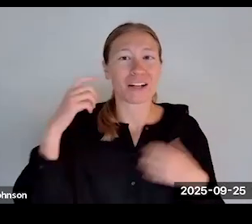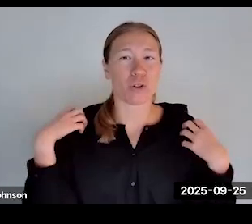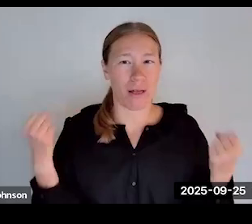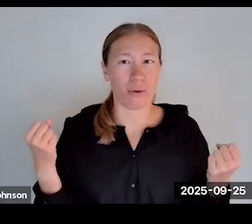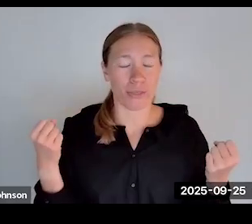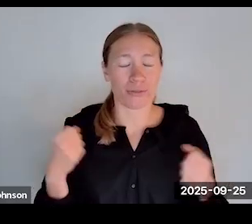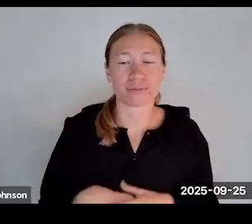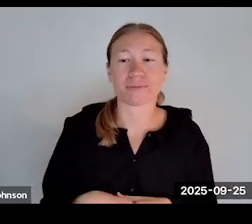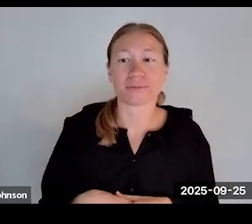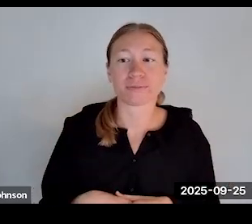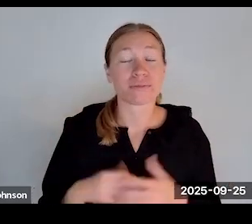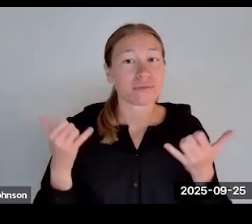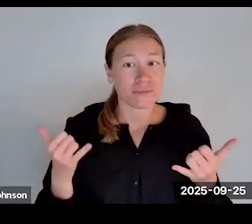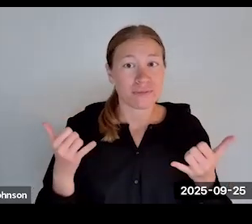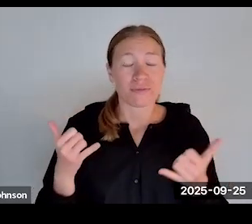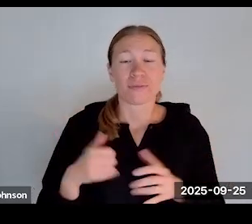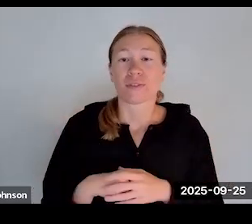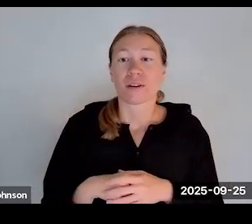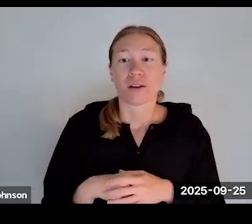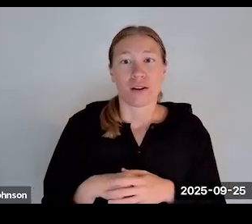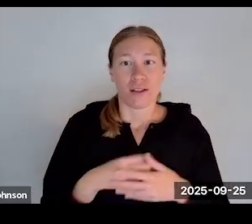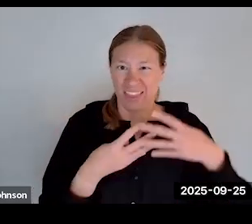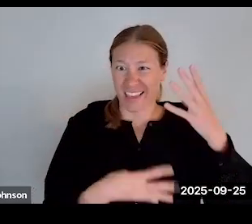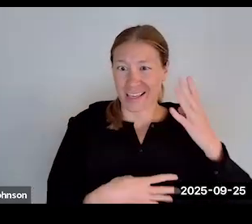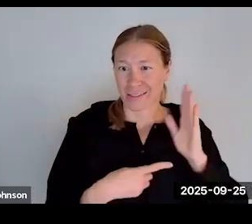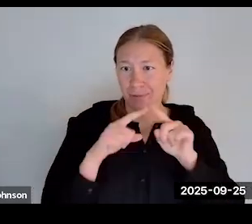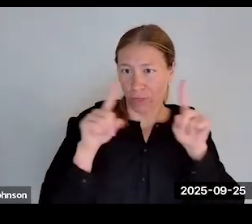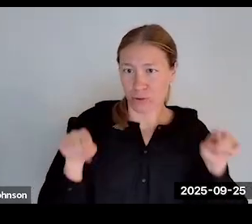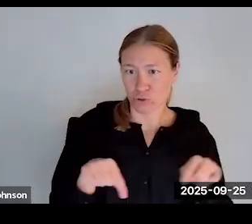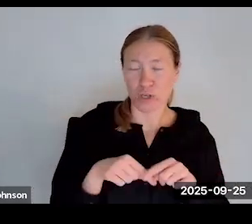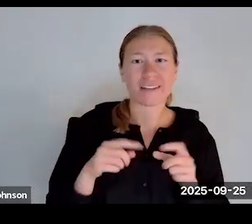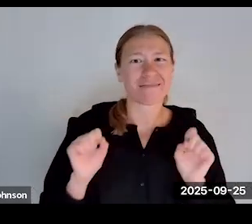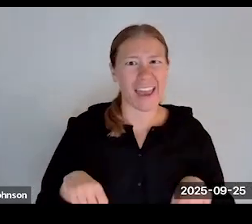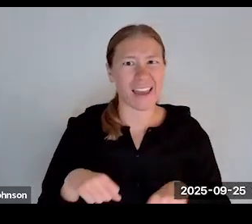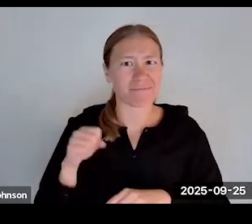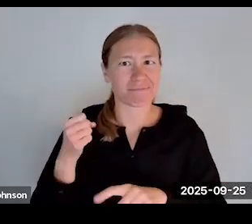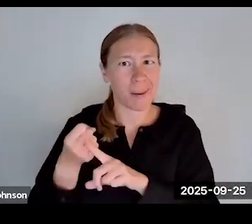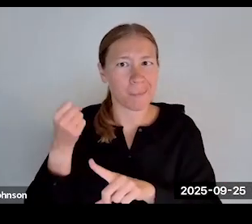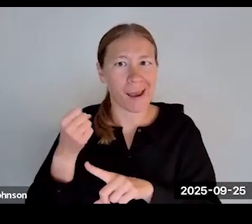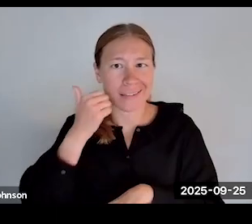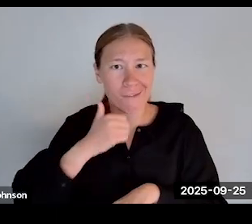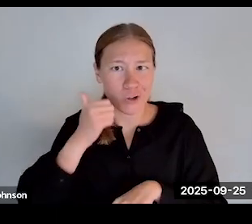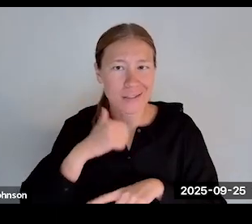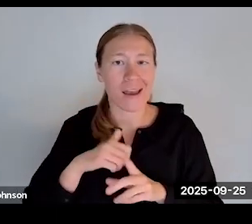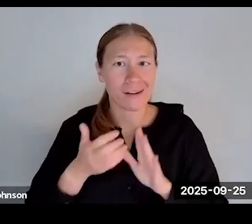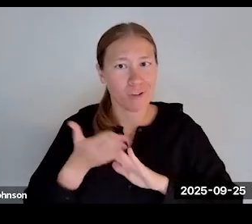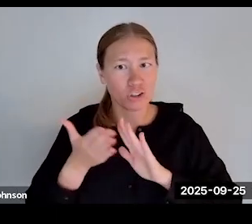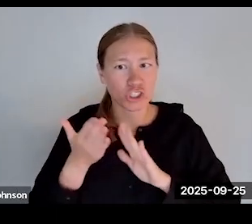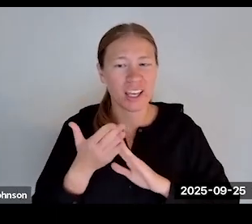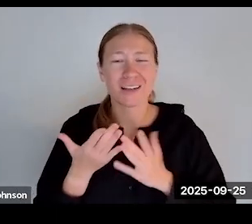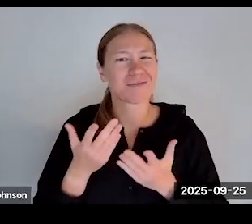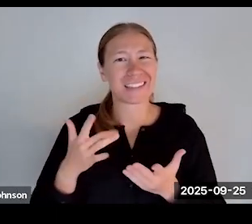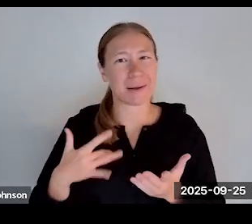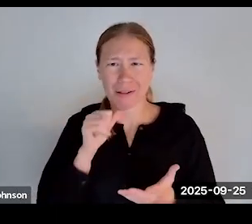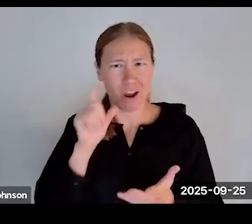these conditions can significantly affect daily functioning, they're often not recognized as disabilities. This is